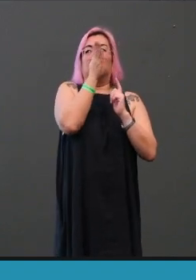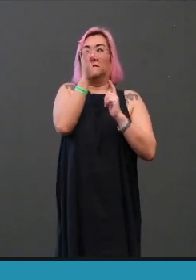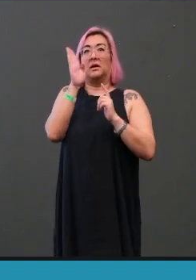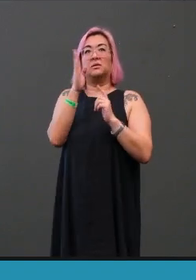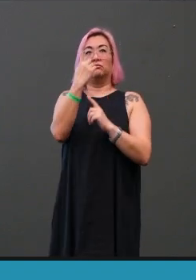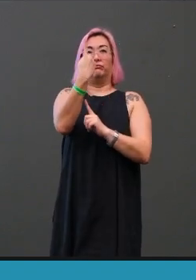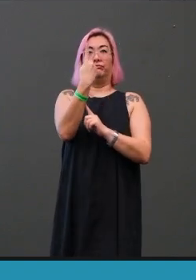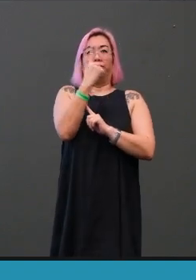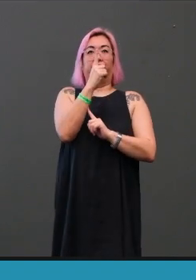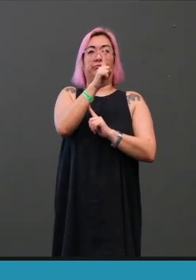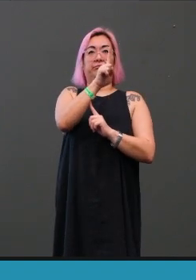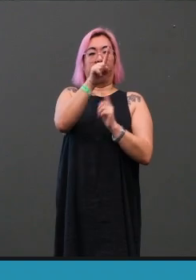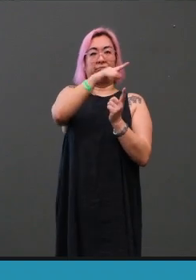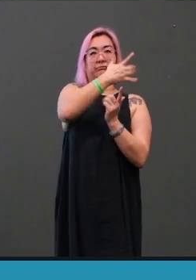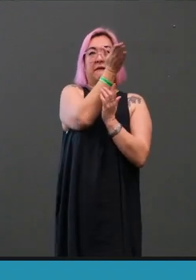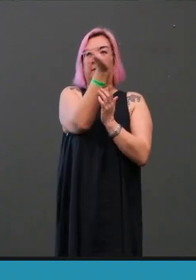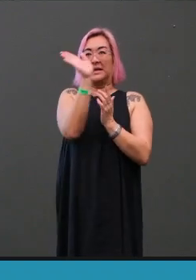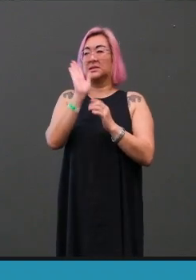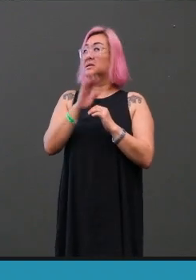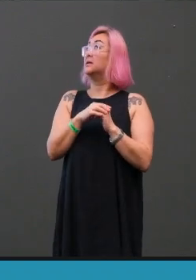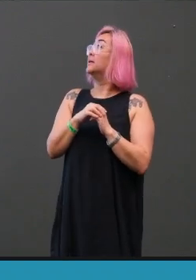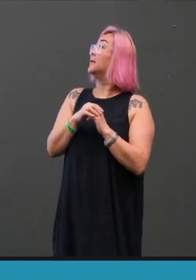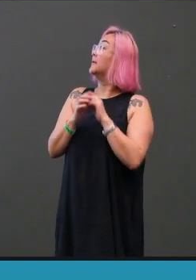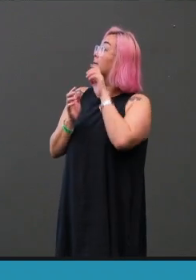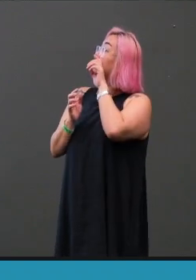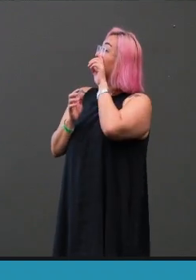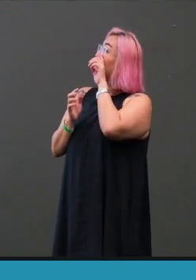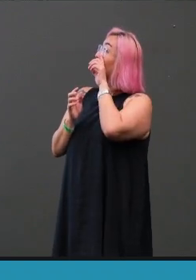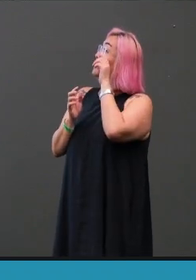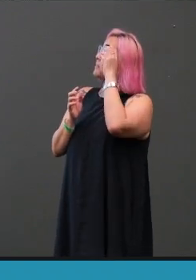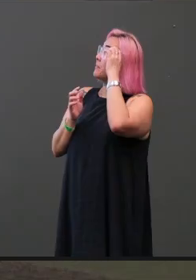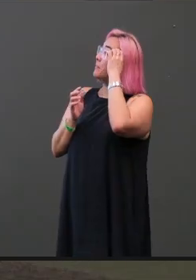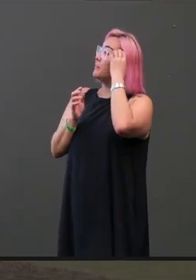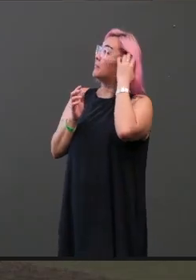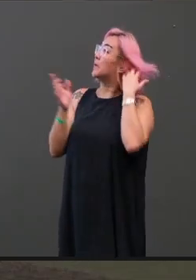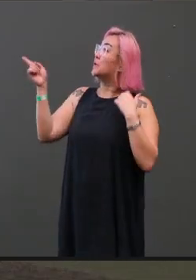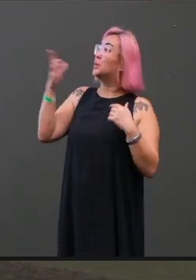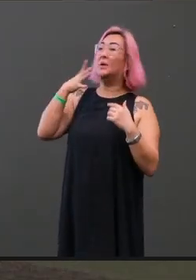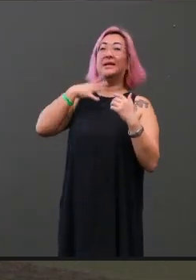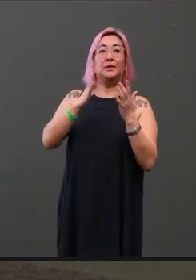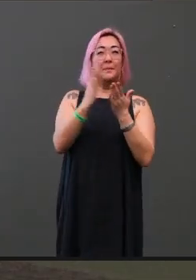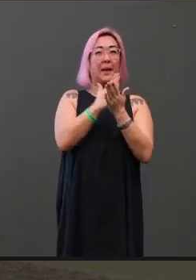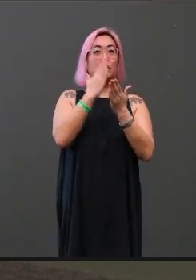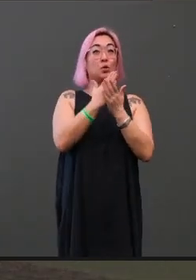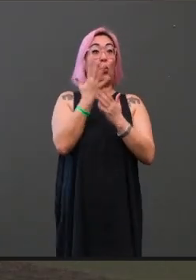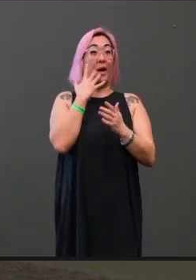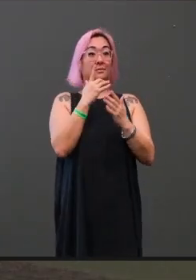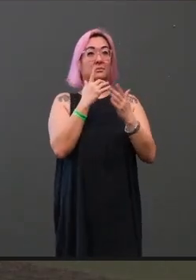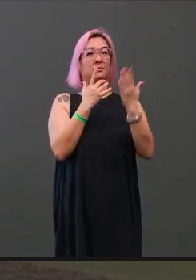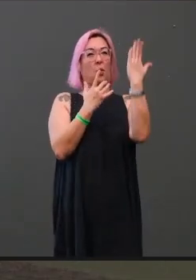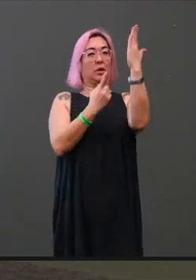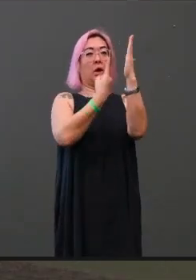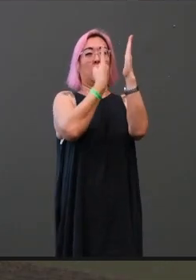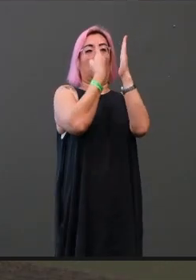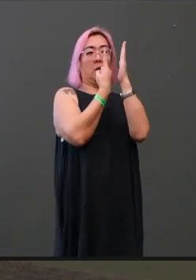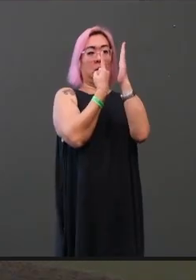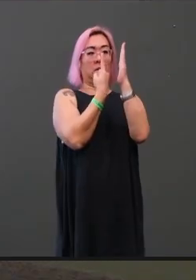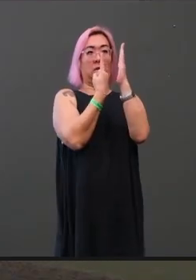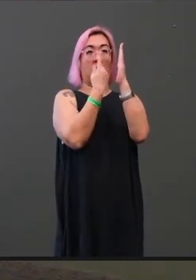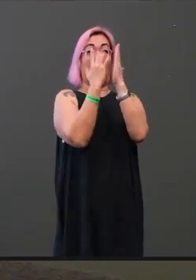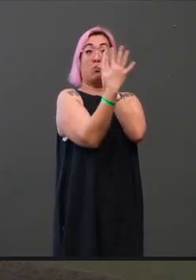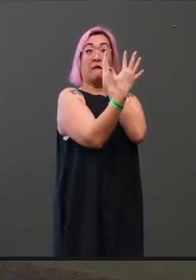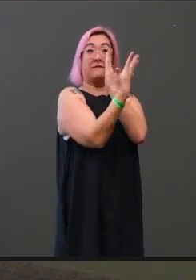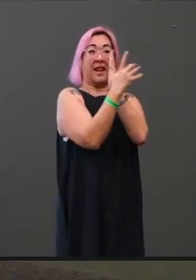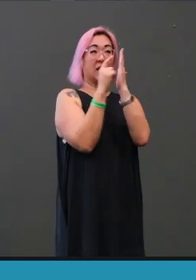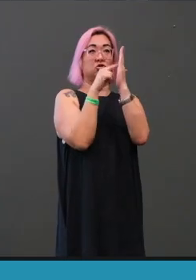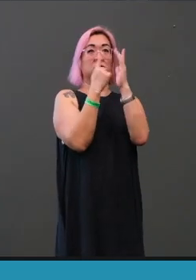of the character's current facing sprite, and then draw that sprite. So if the character, for example, is pointing southwest, like